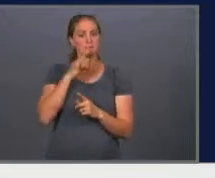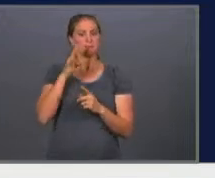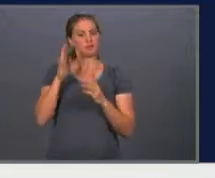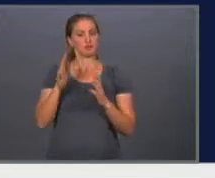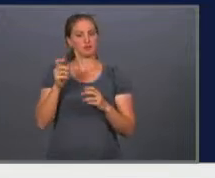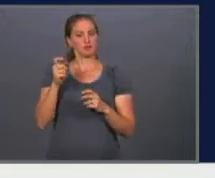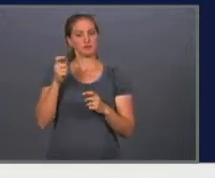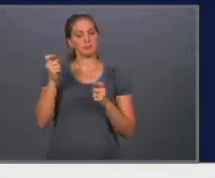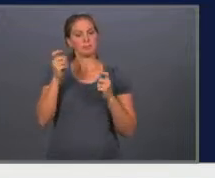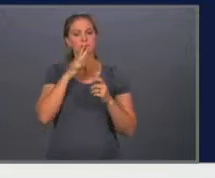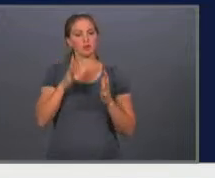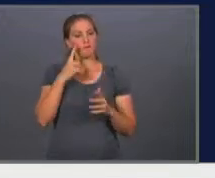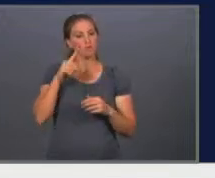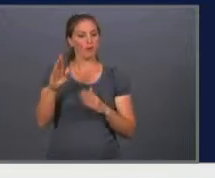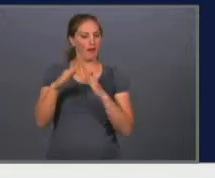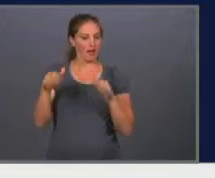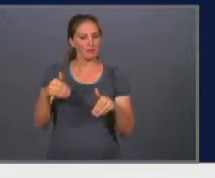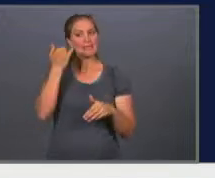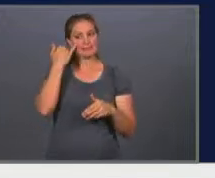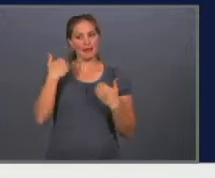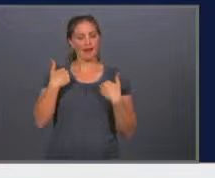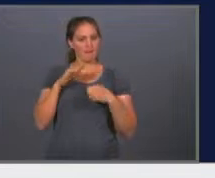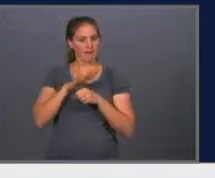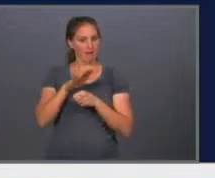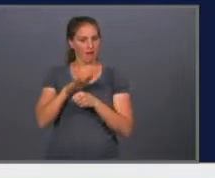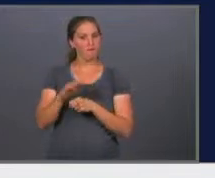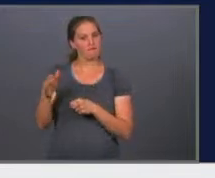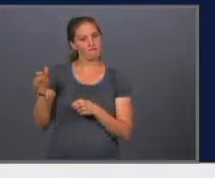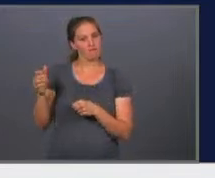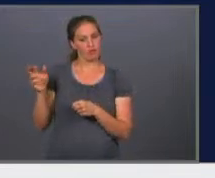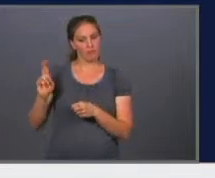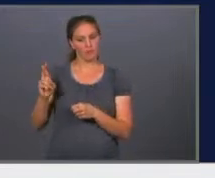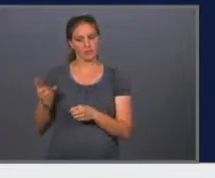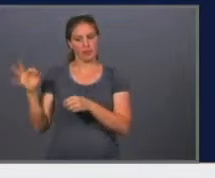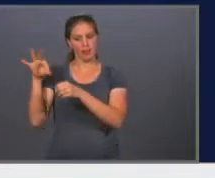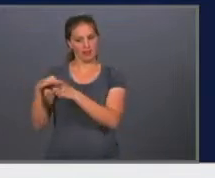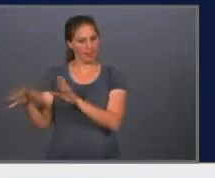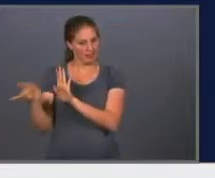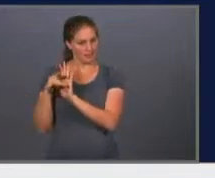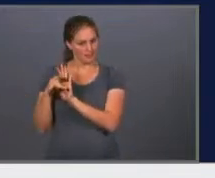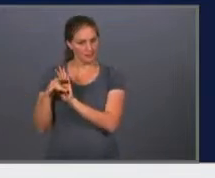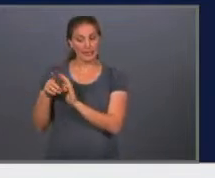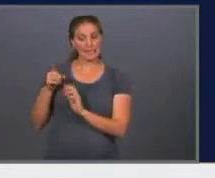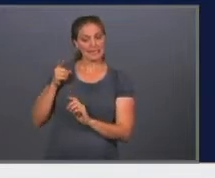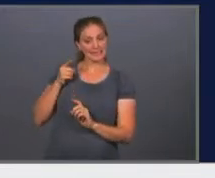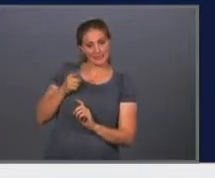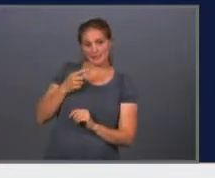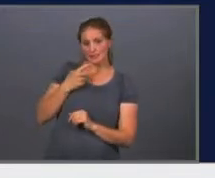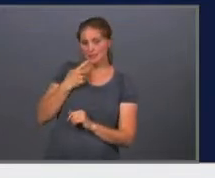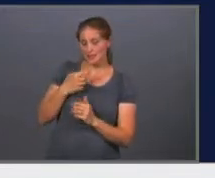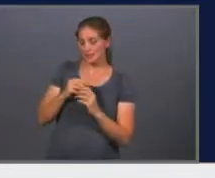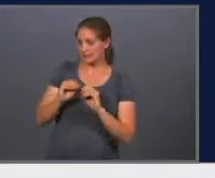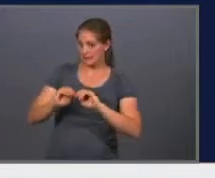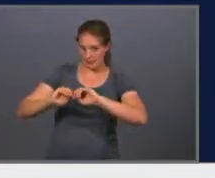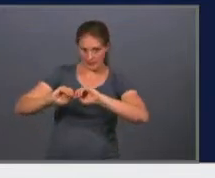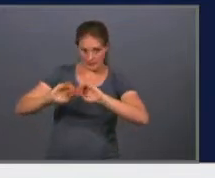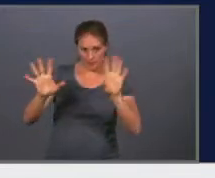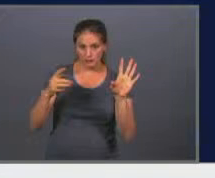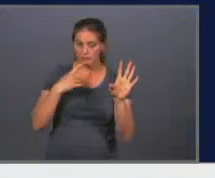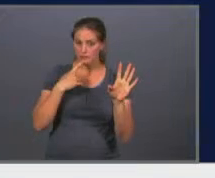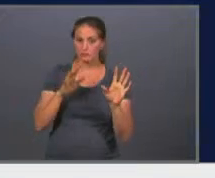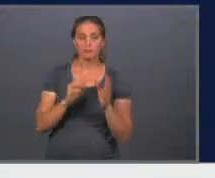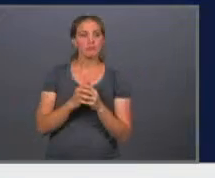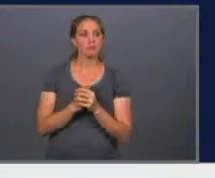if there's enough Republicans elected, has made it very clear that he has pretty much